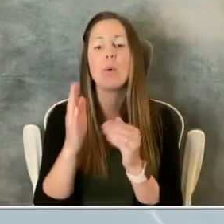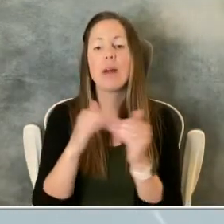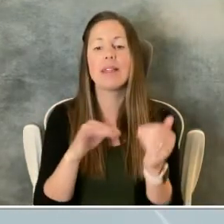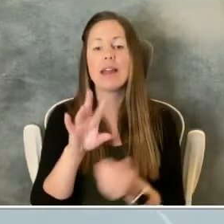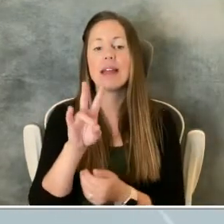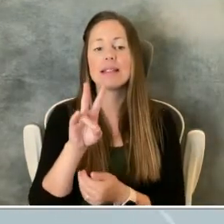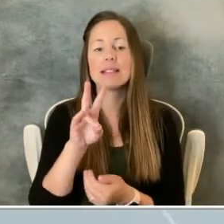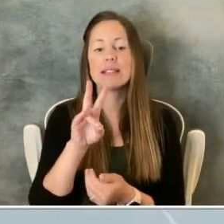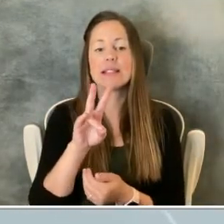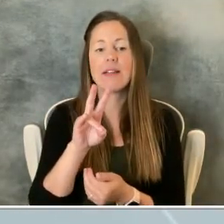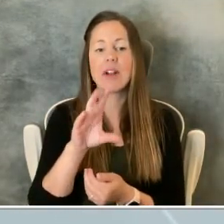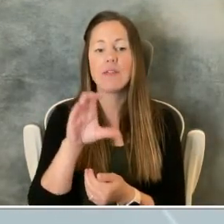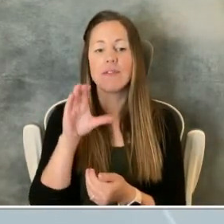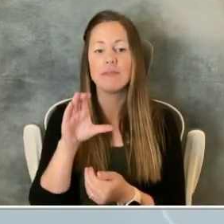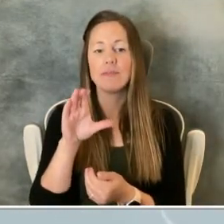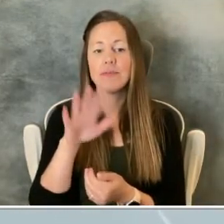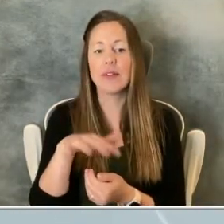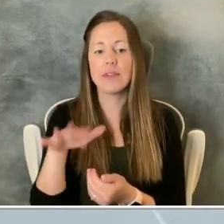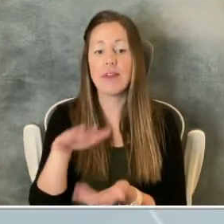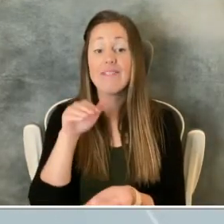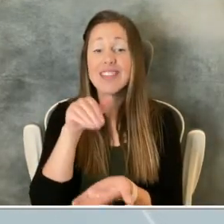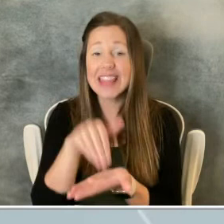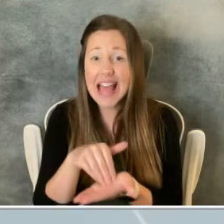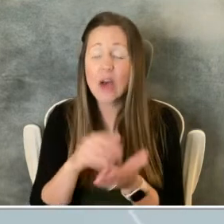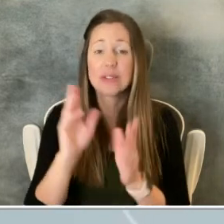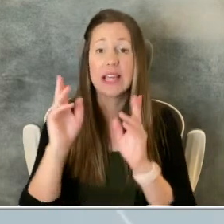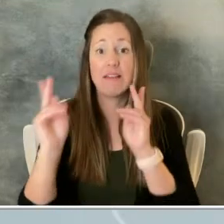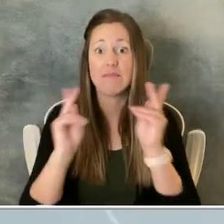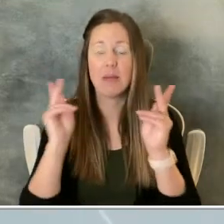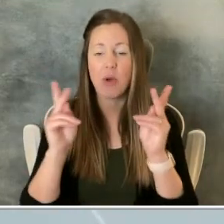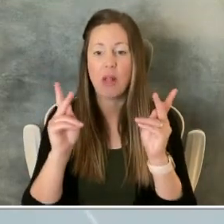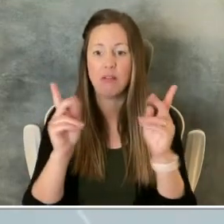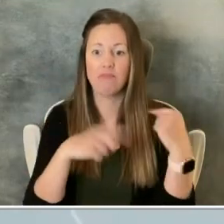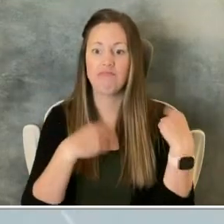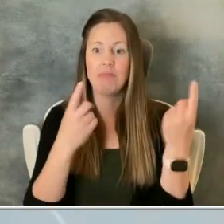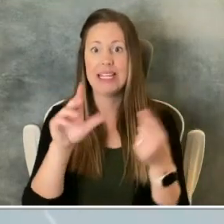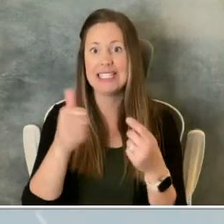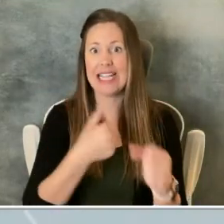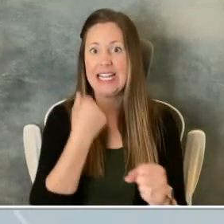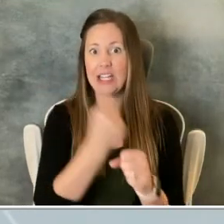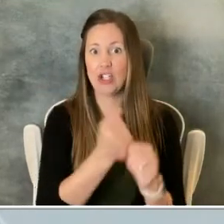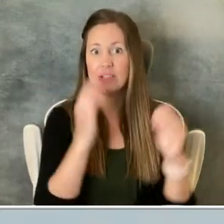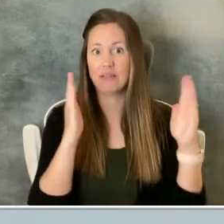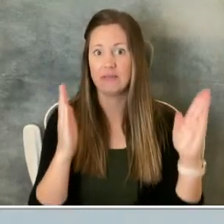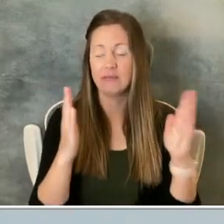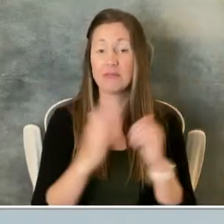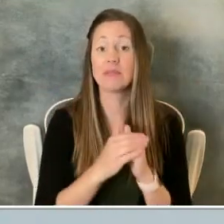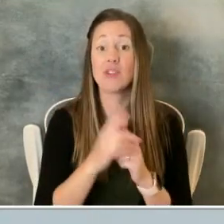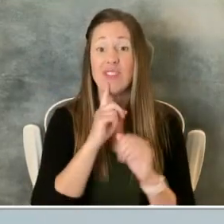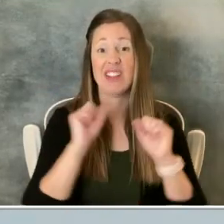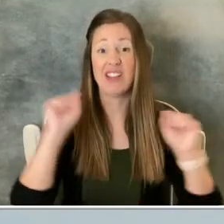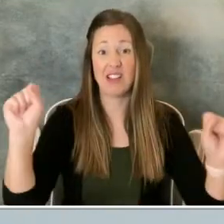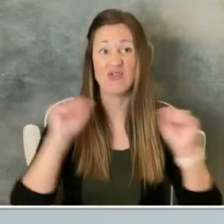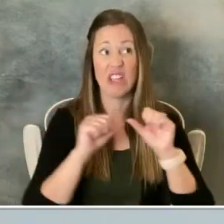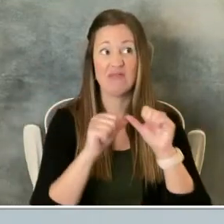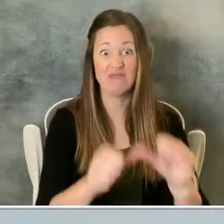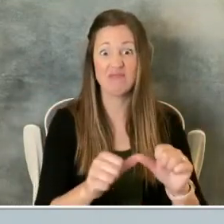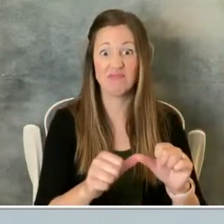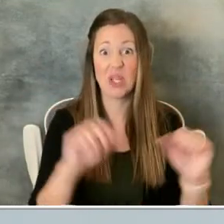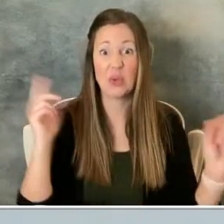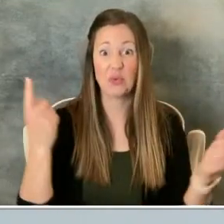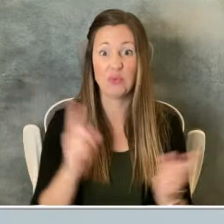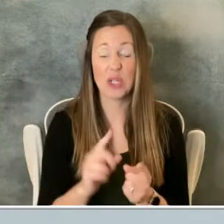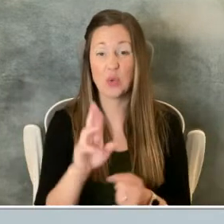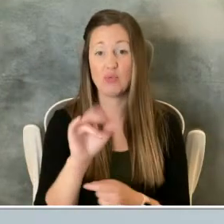755,000 adults over 10 years. People who regularly exercised had significantly reduced risk of developing 7 different types